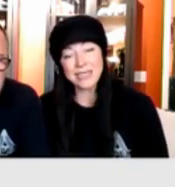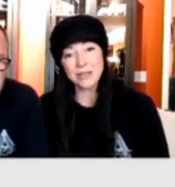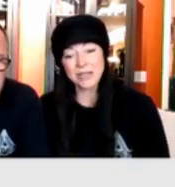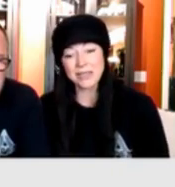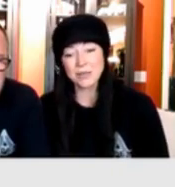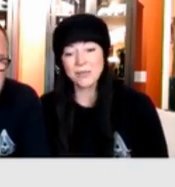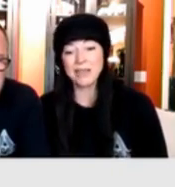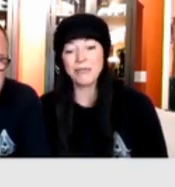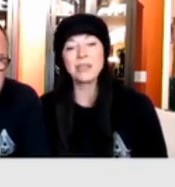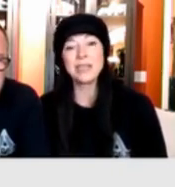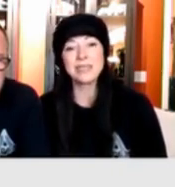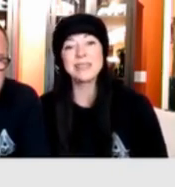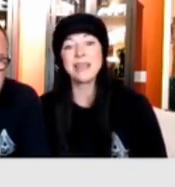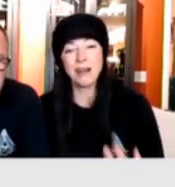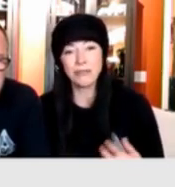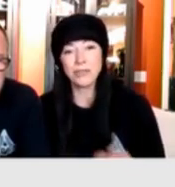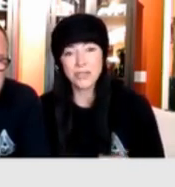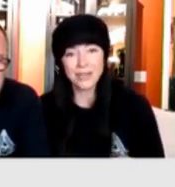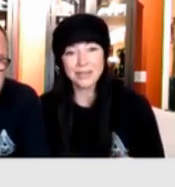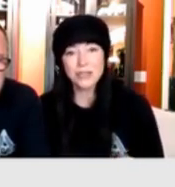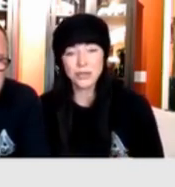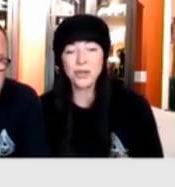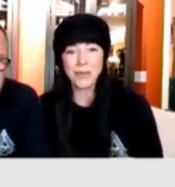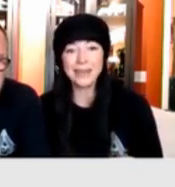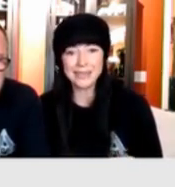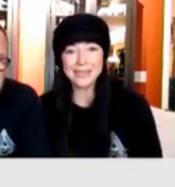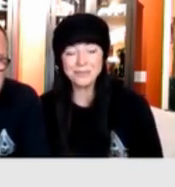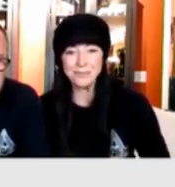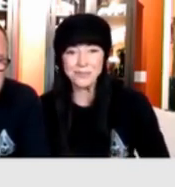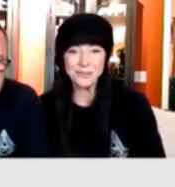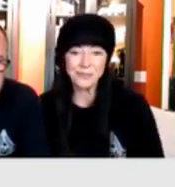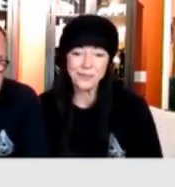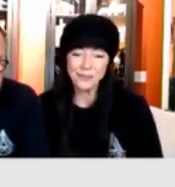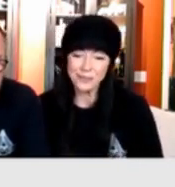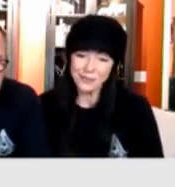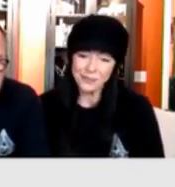to their ecosystems, and for the lessons they offer to us, to humanity.